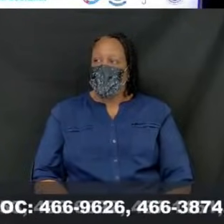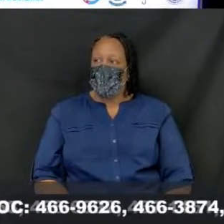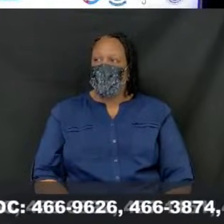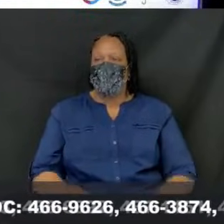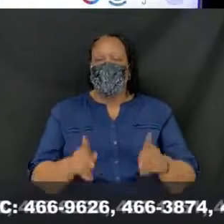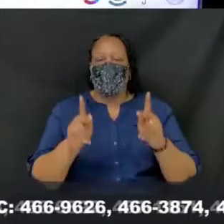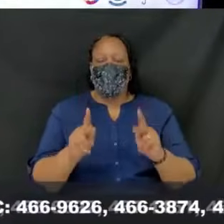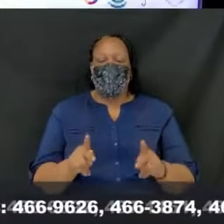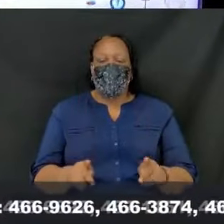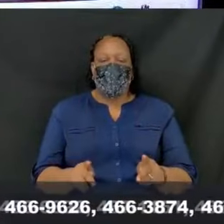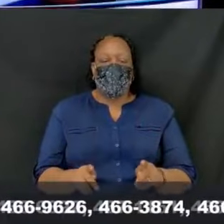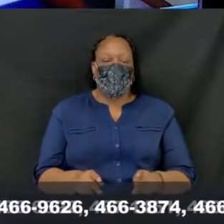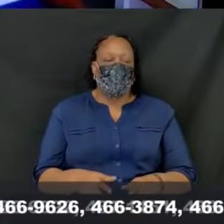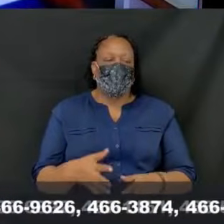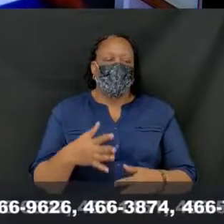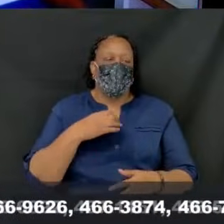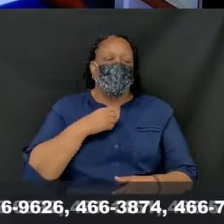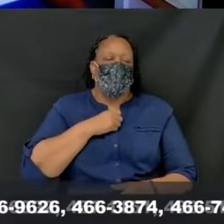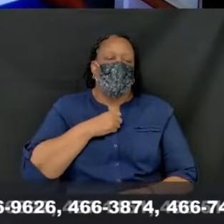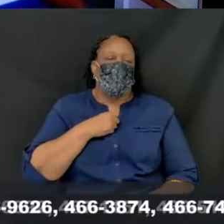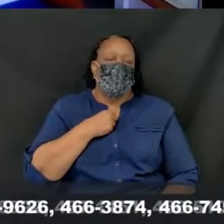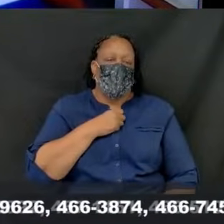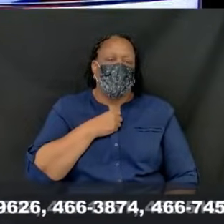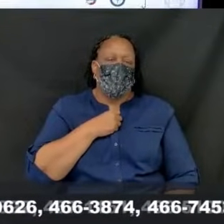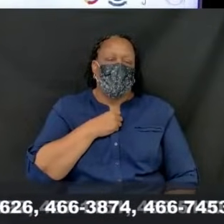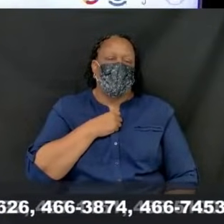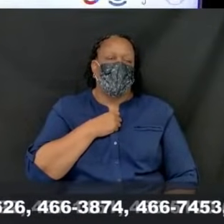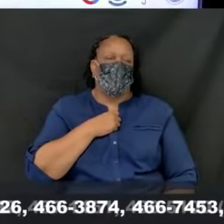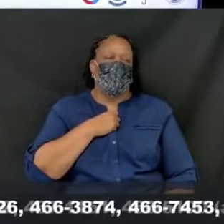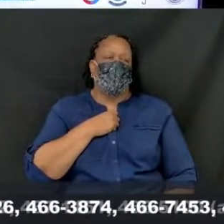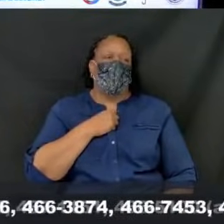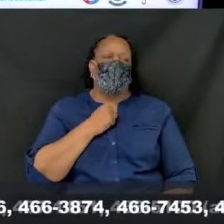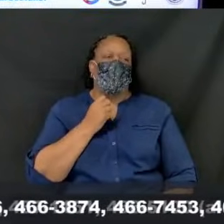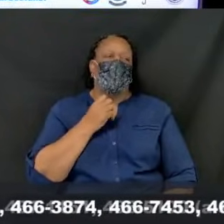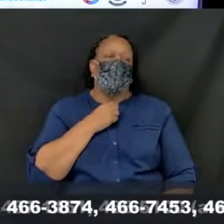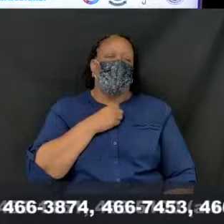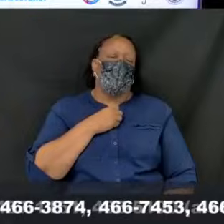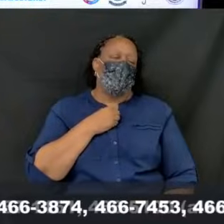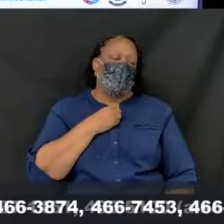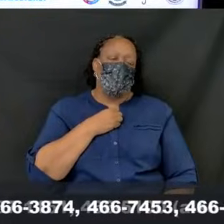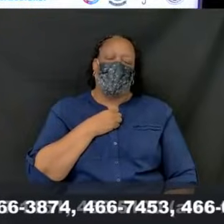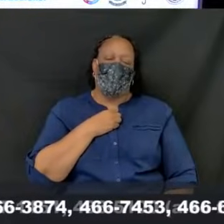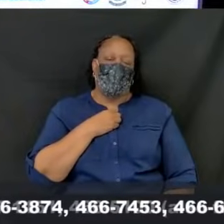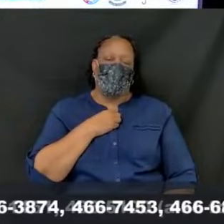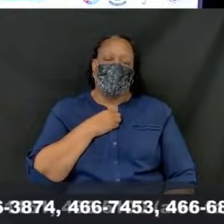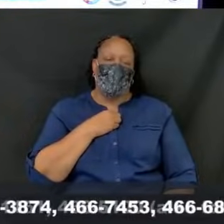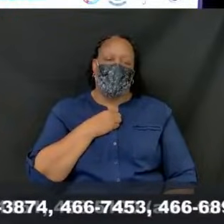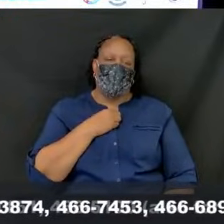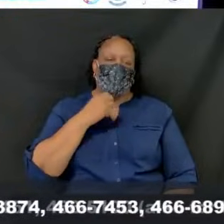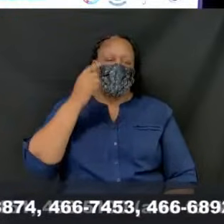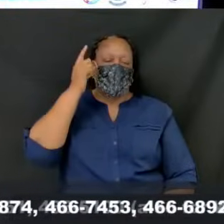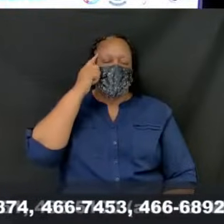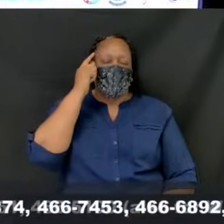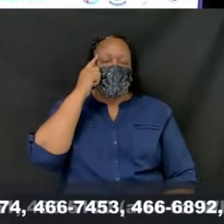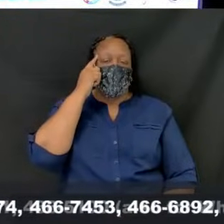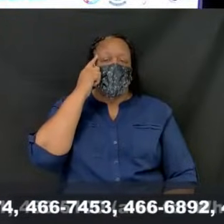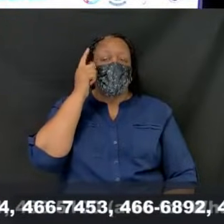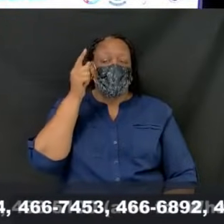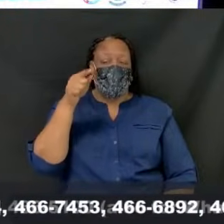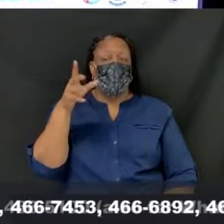was moved and convinced that it is time to accept the vaccine. Again, yes,